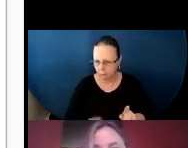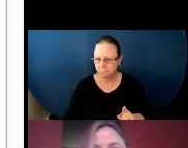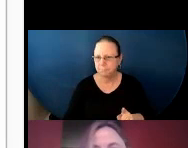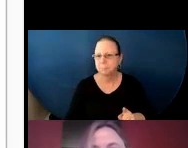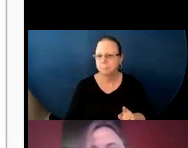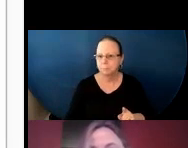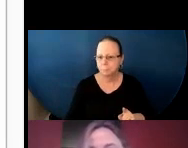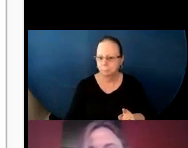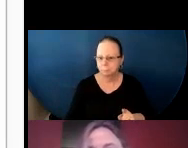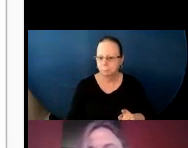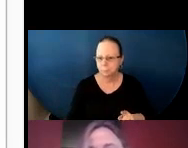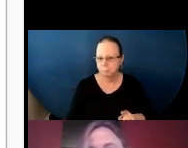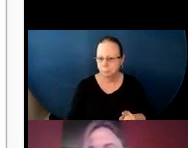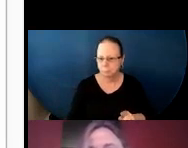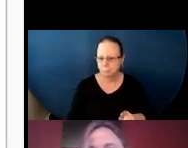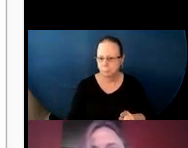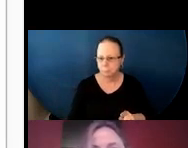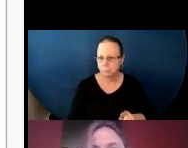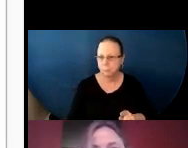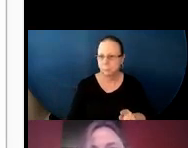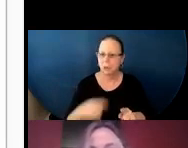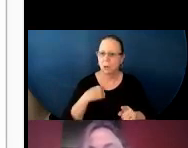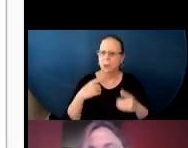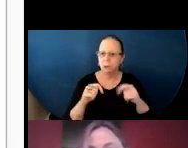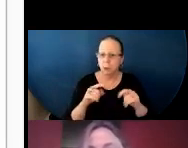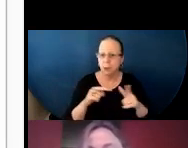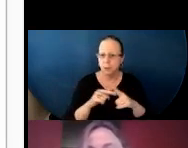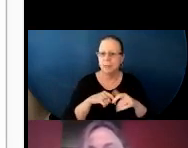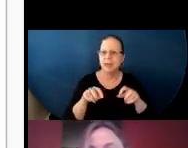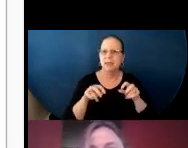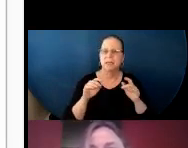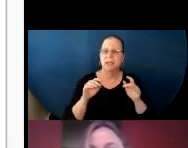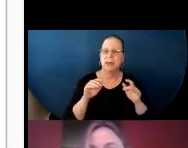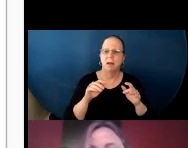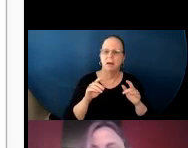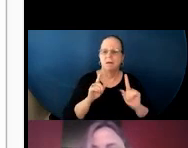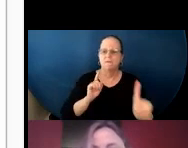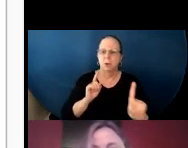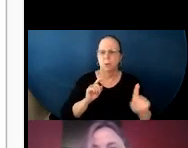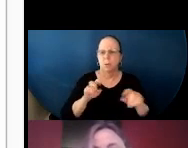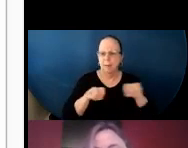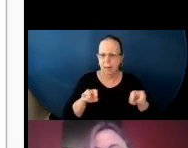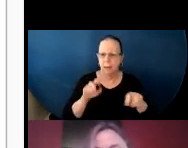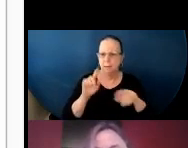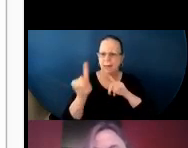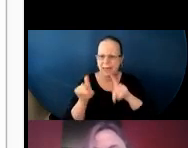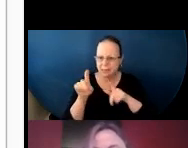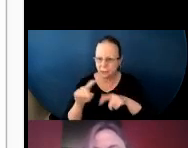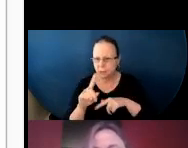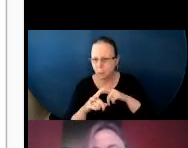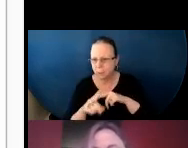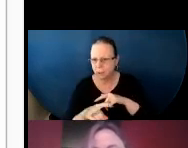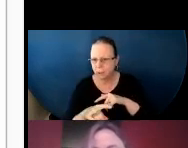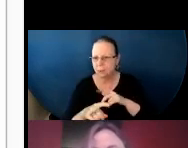And we're going to try to do this as a virtual panel. I'm going to ask some questions of the panelists, and then they're going